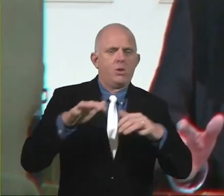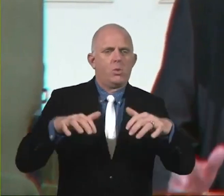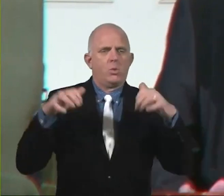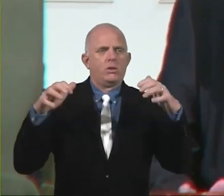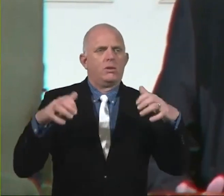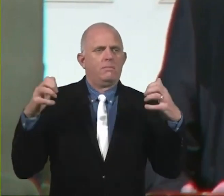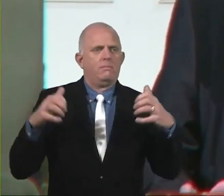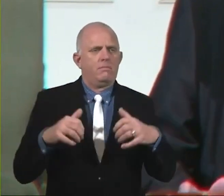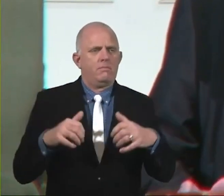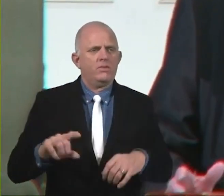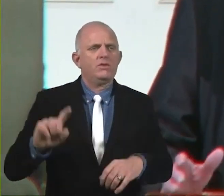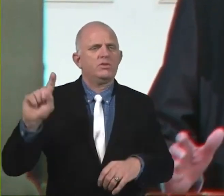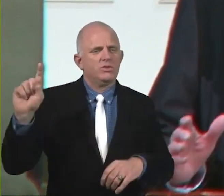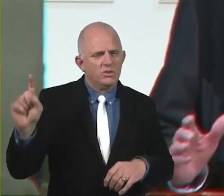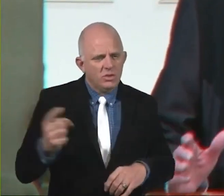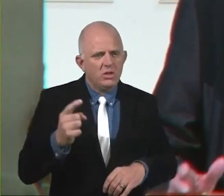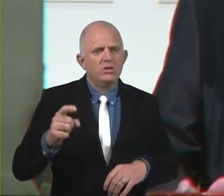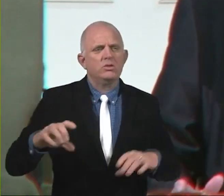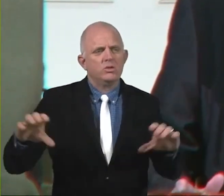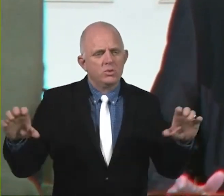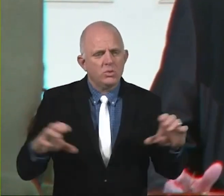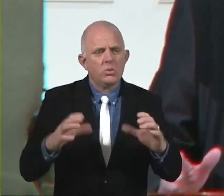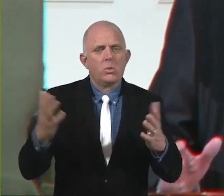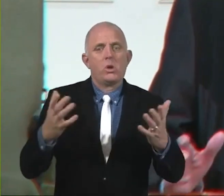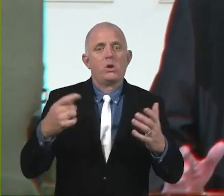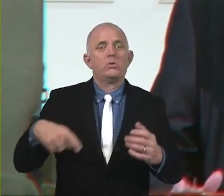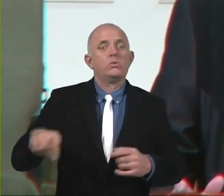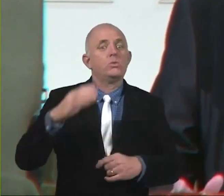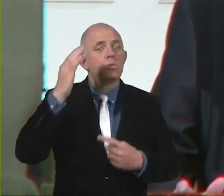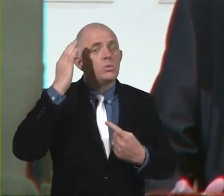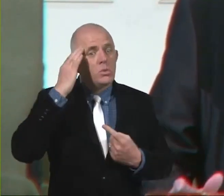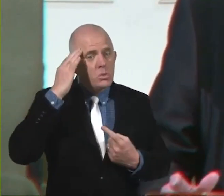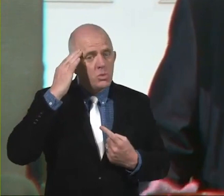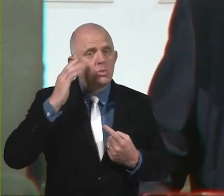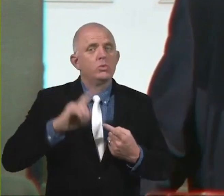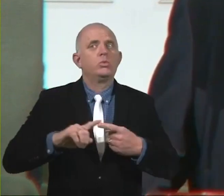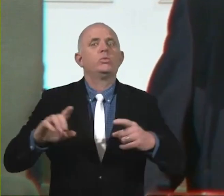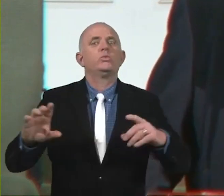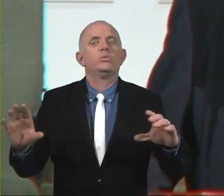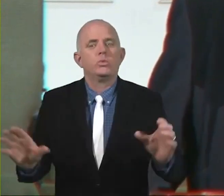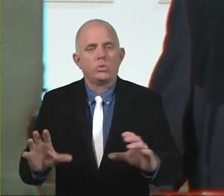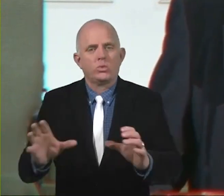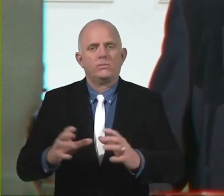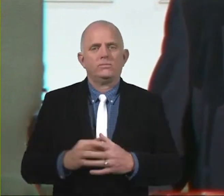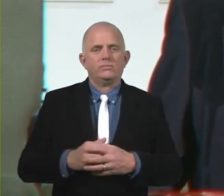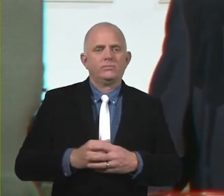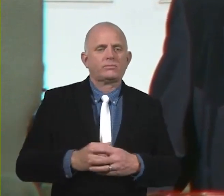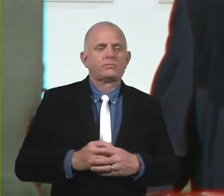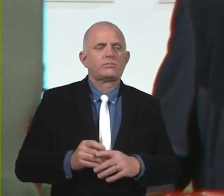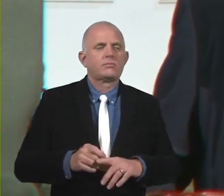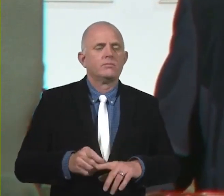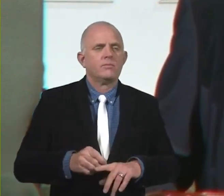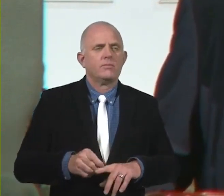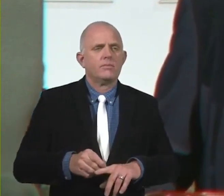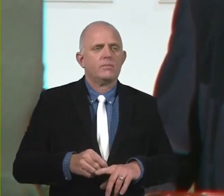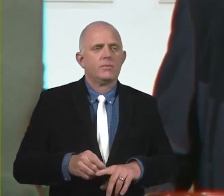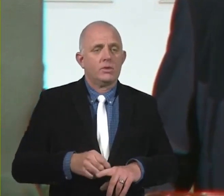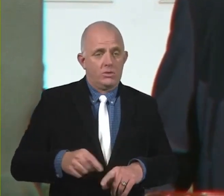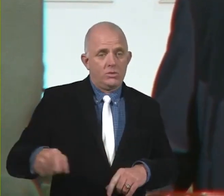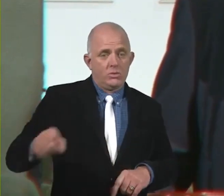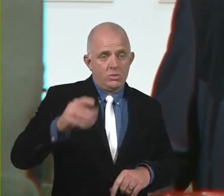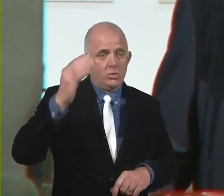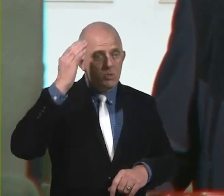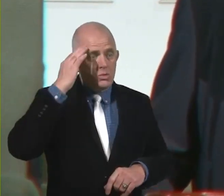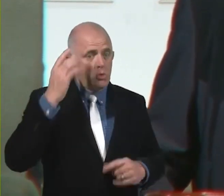If you just do what you know to do. It isn't that you don't know to do. If there's